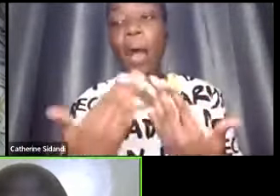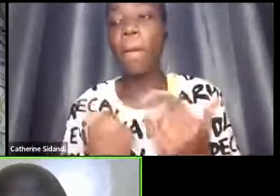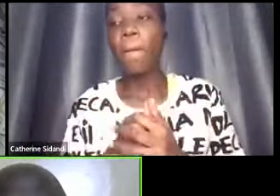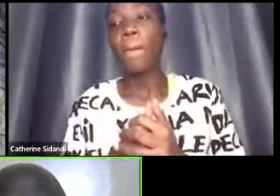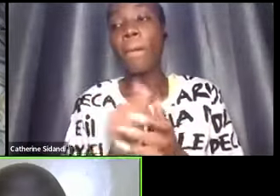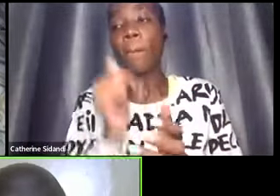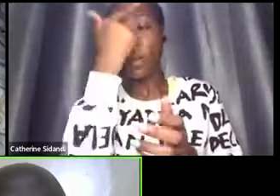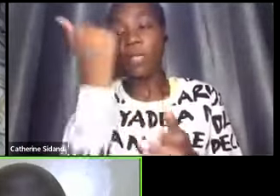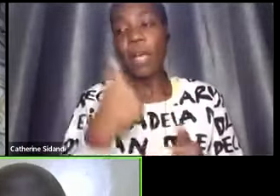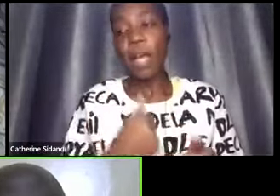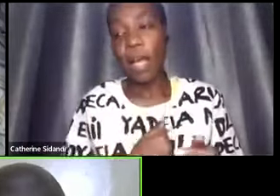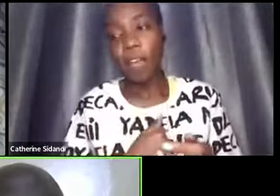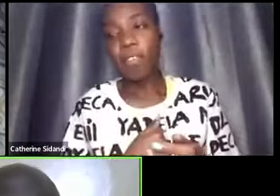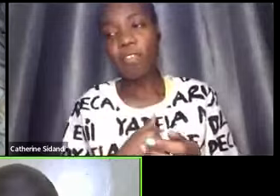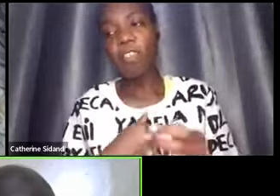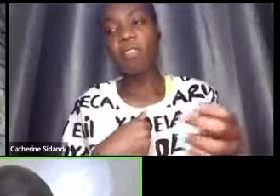costs,